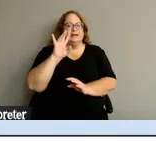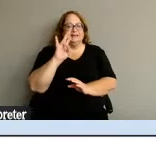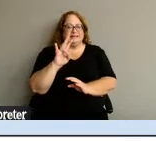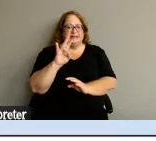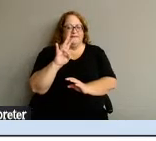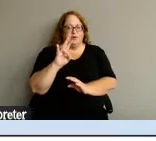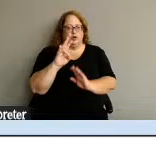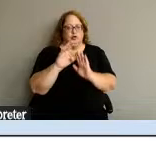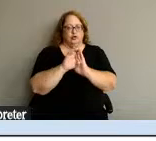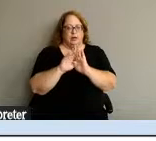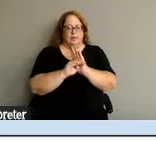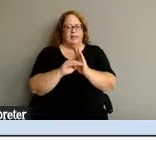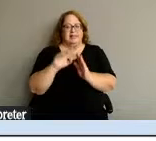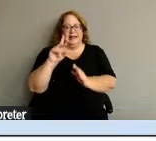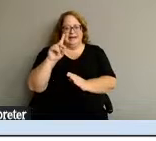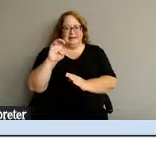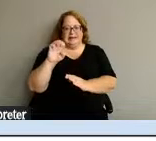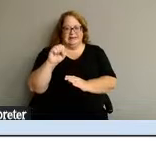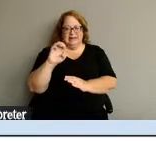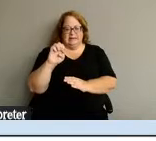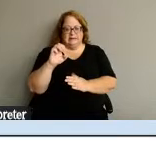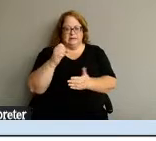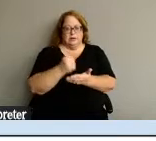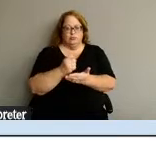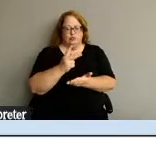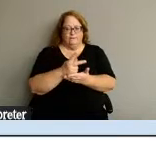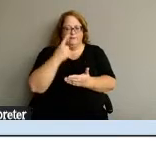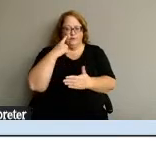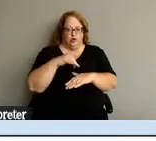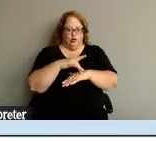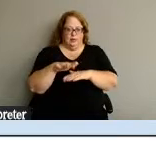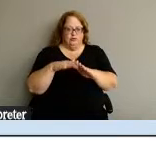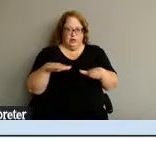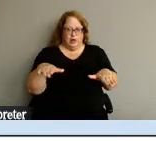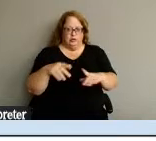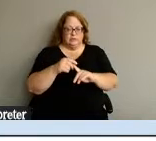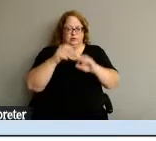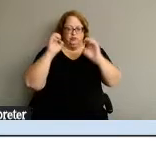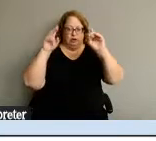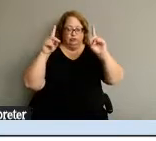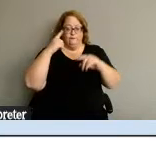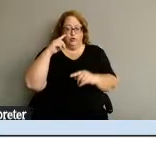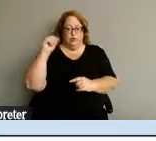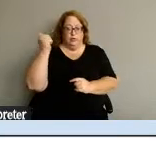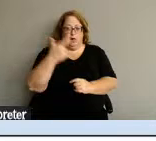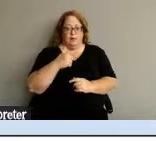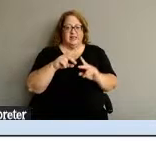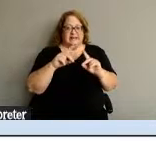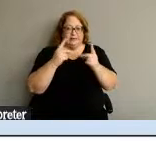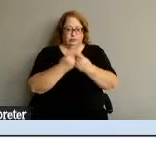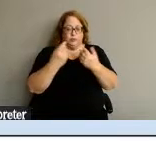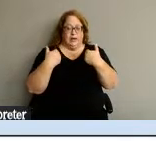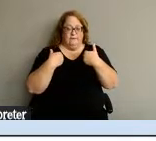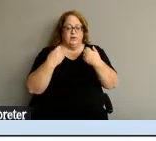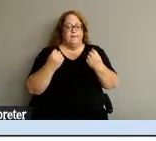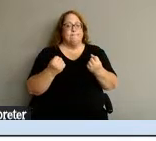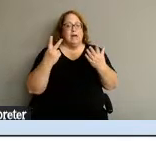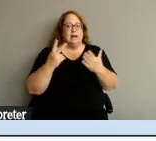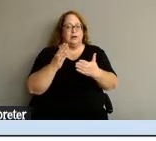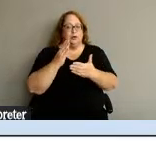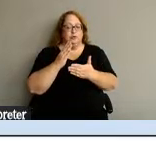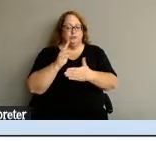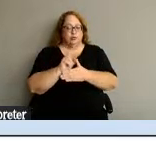curricula that DESE has approved for early childhood special education. For all of the districts that we have, a lot of them do use